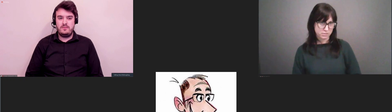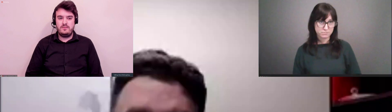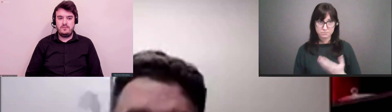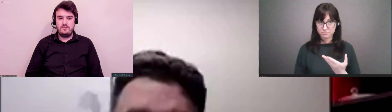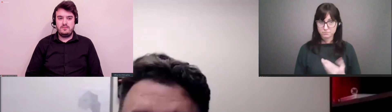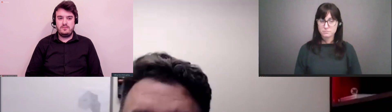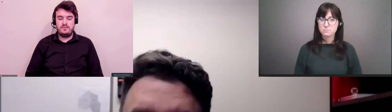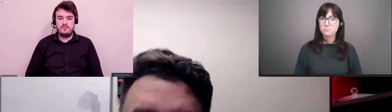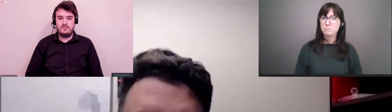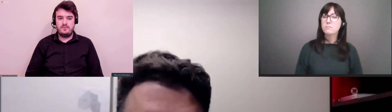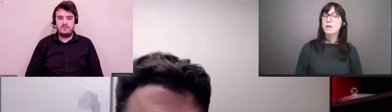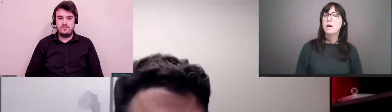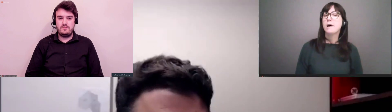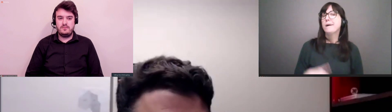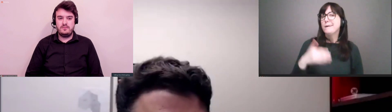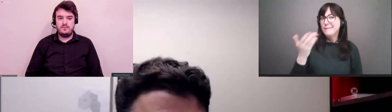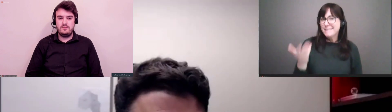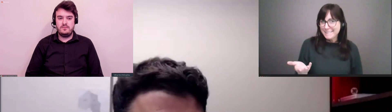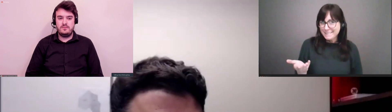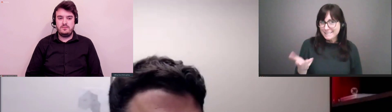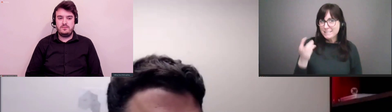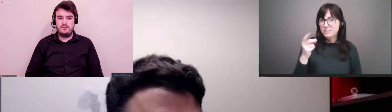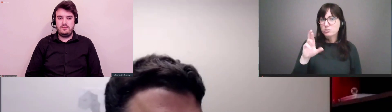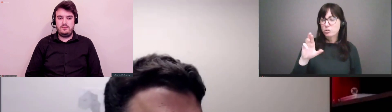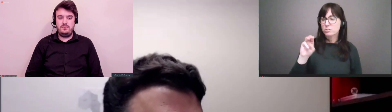Yeah, no, I mean, there's always,